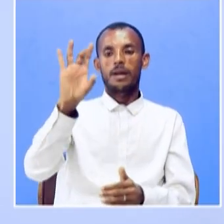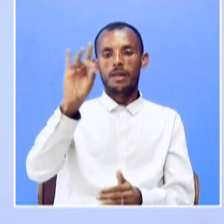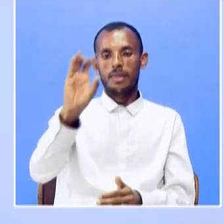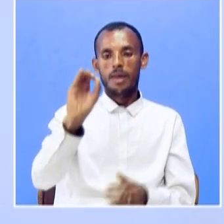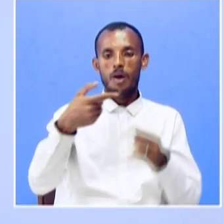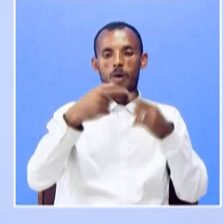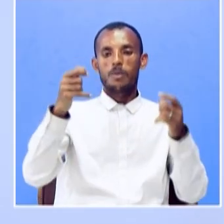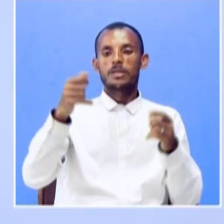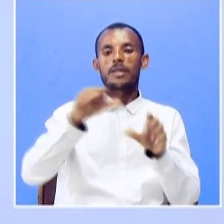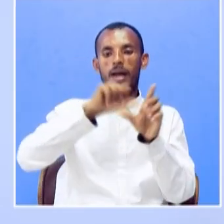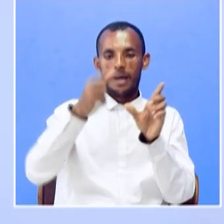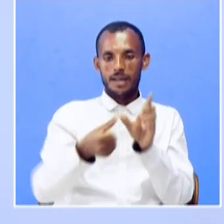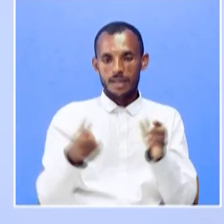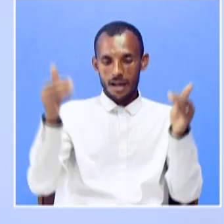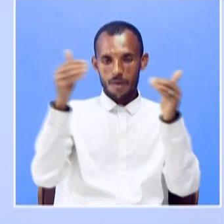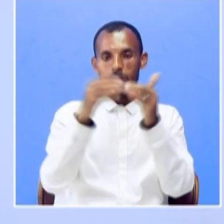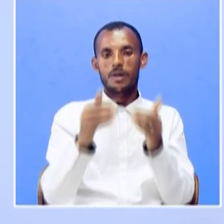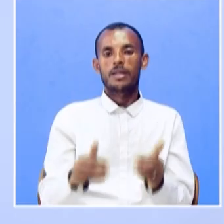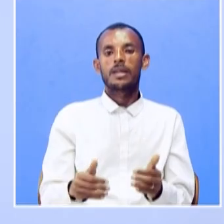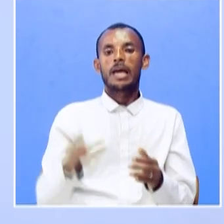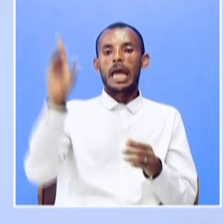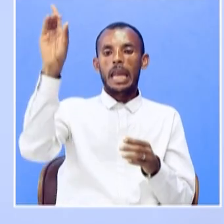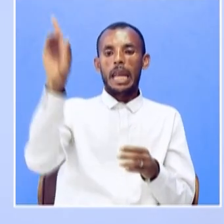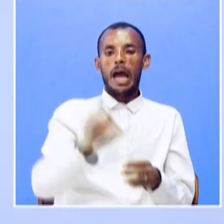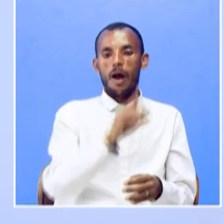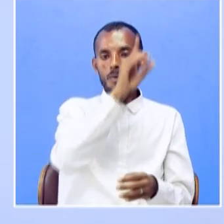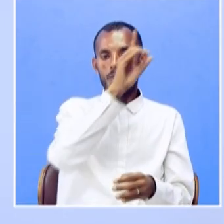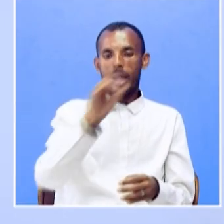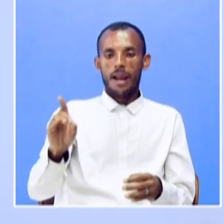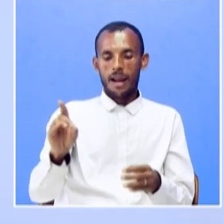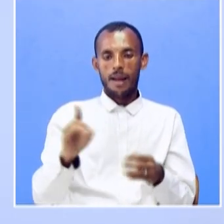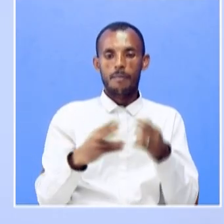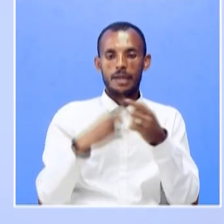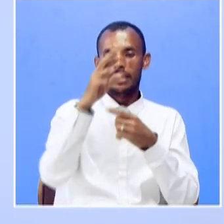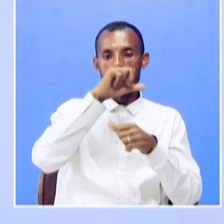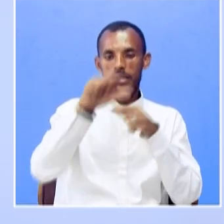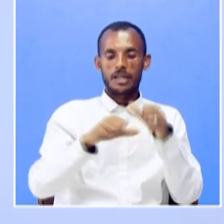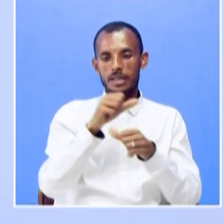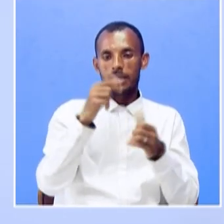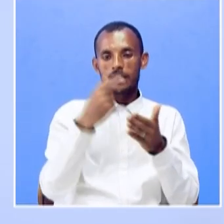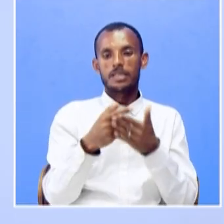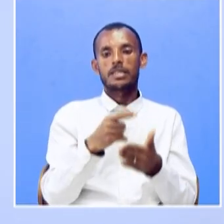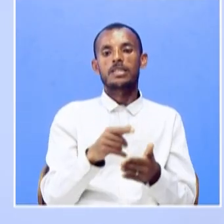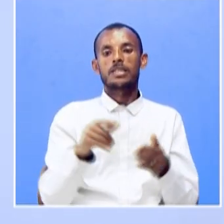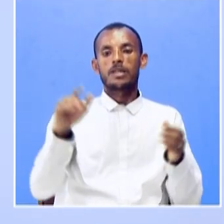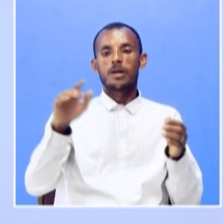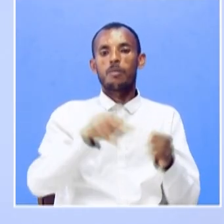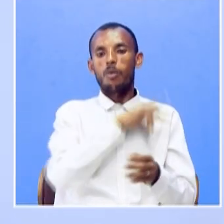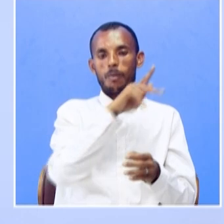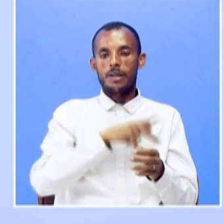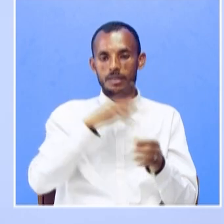opposite angles congruent, the diagonal bisect each other. All these properties of parallelogram are satisfied by this